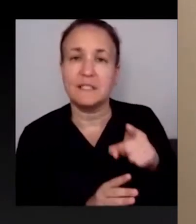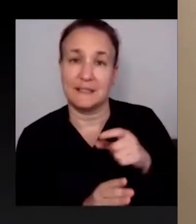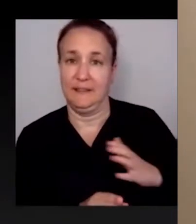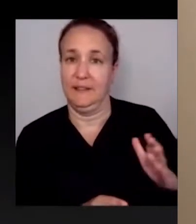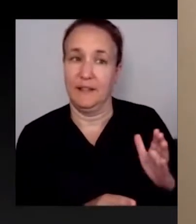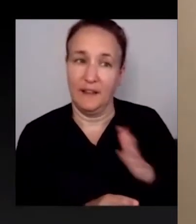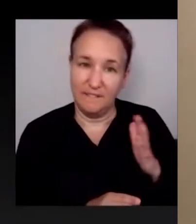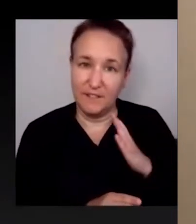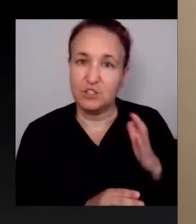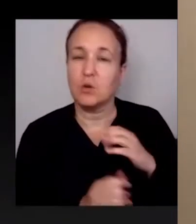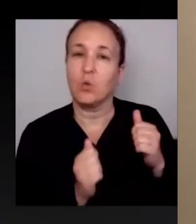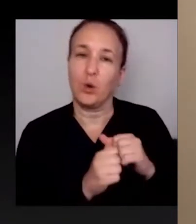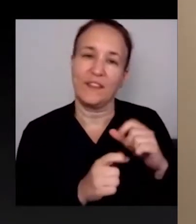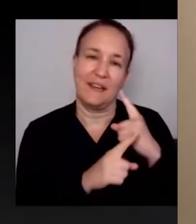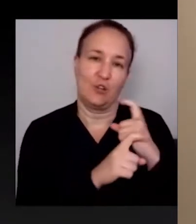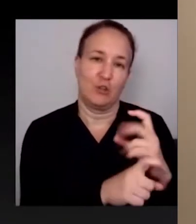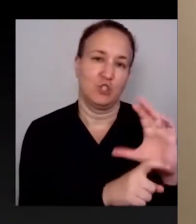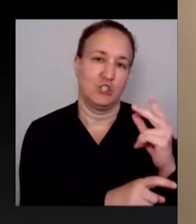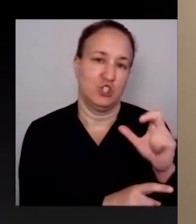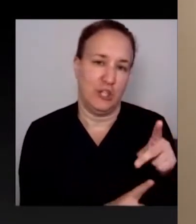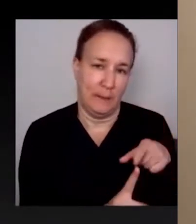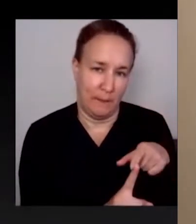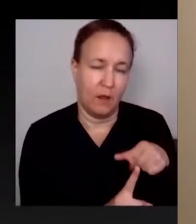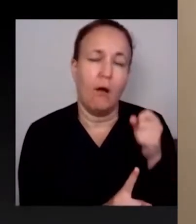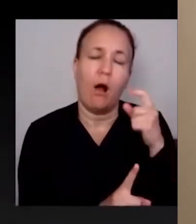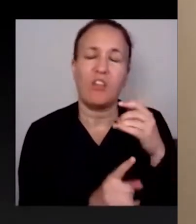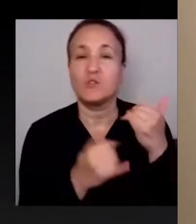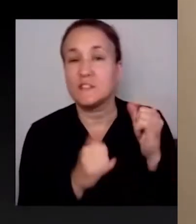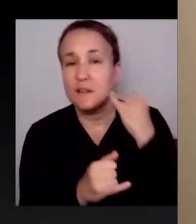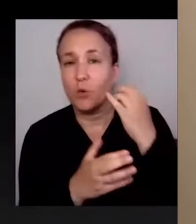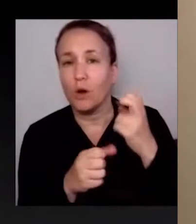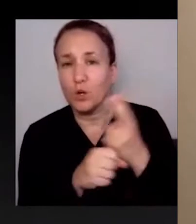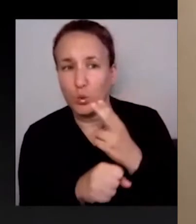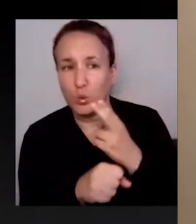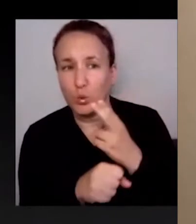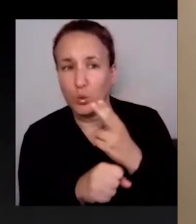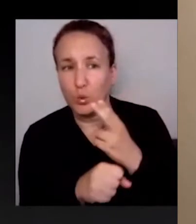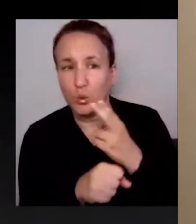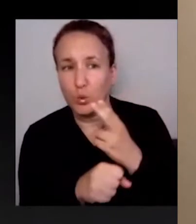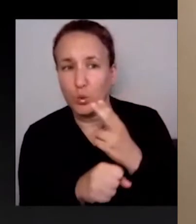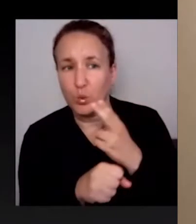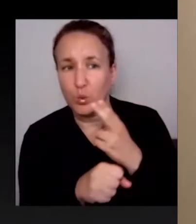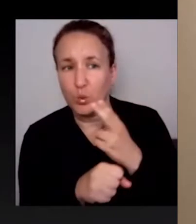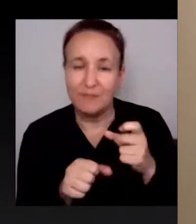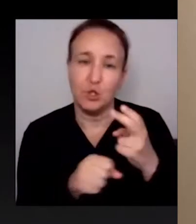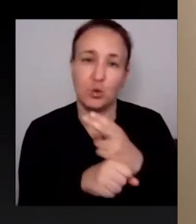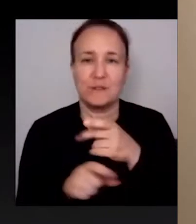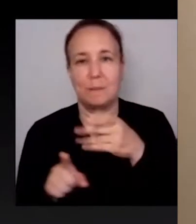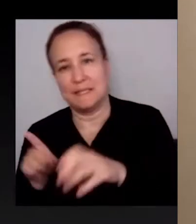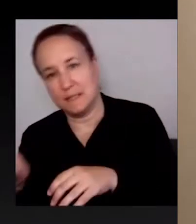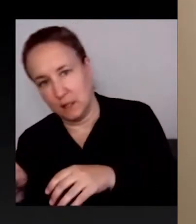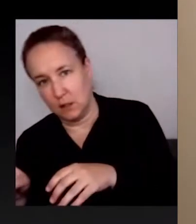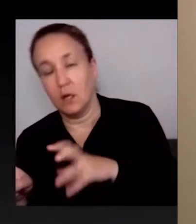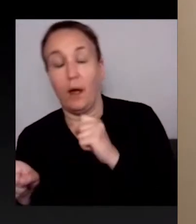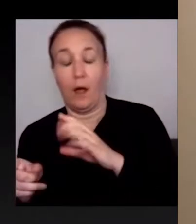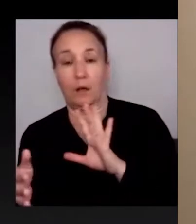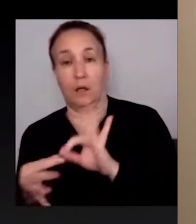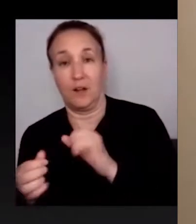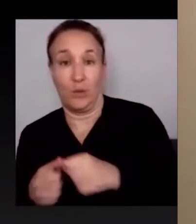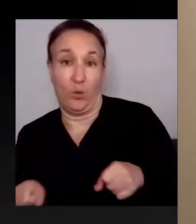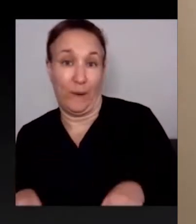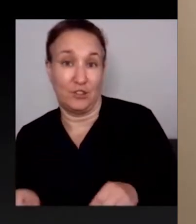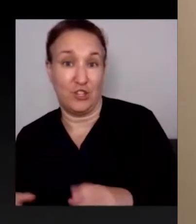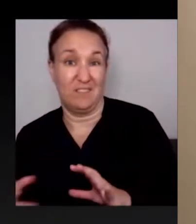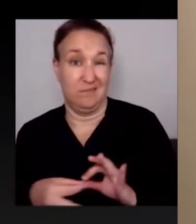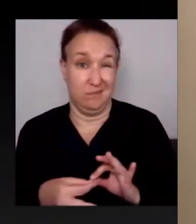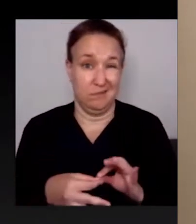the encryption chip. Although still, if you want to use an eye tracker, you would need to use a PC, and to connect to a wheelchair, you need to